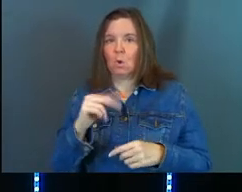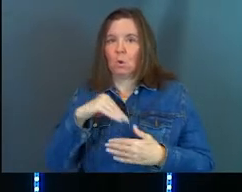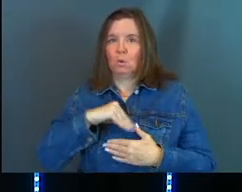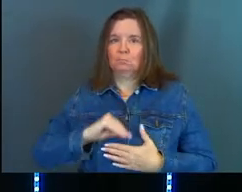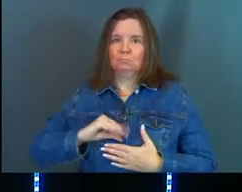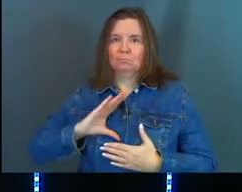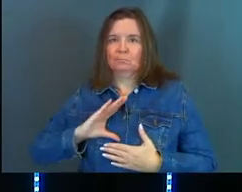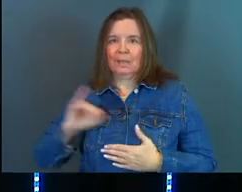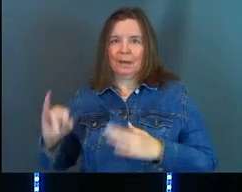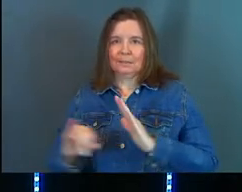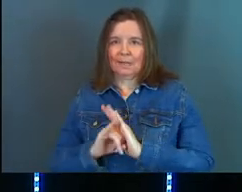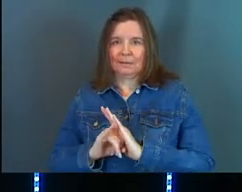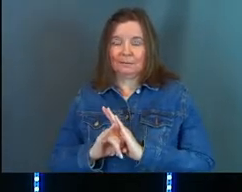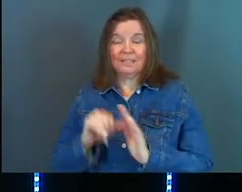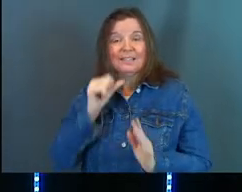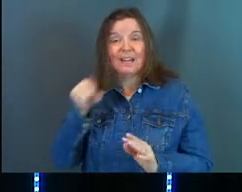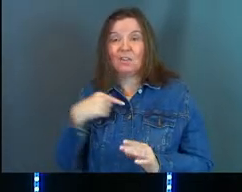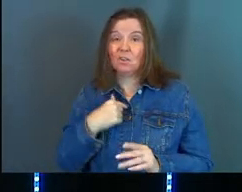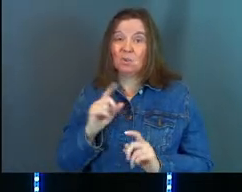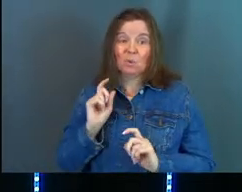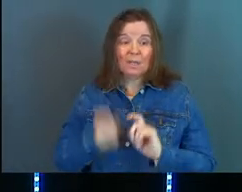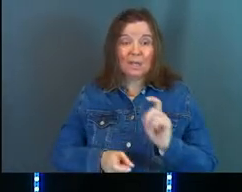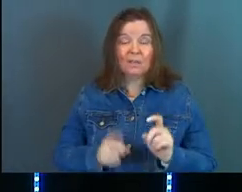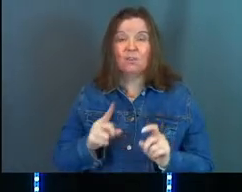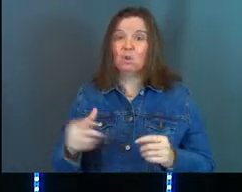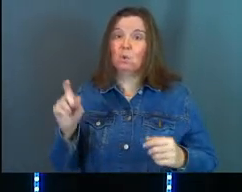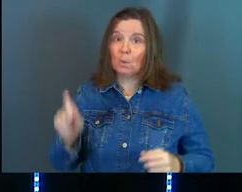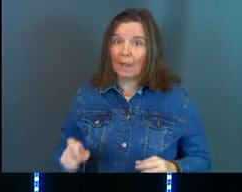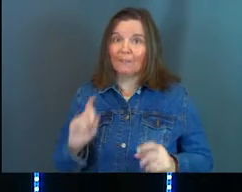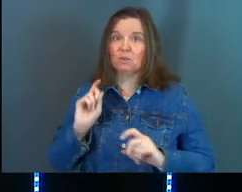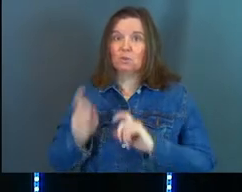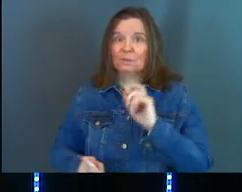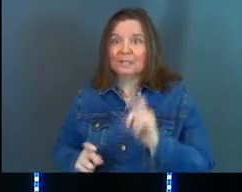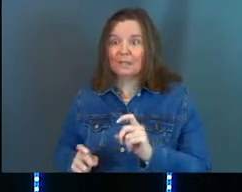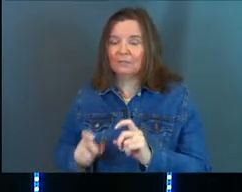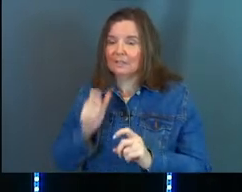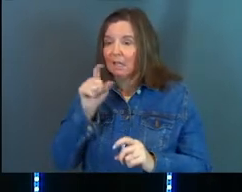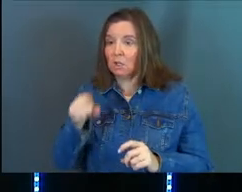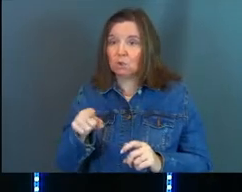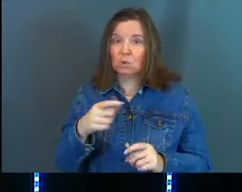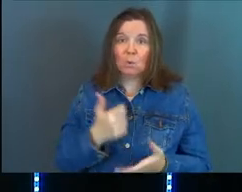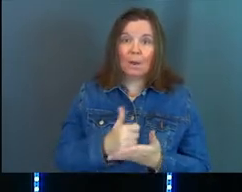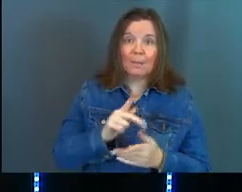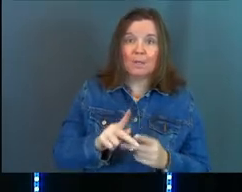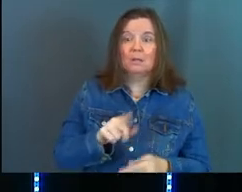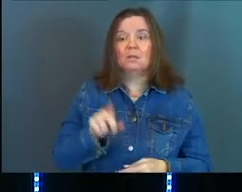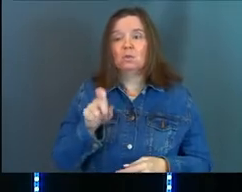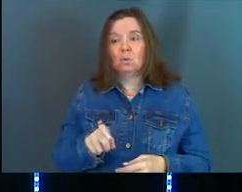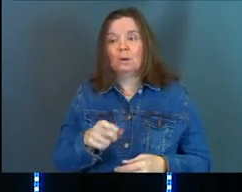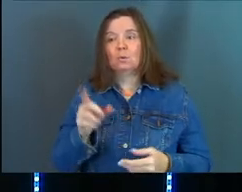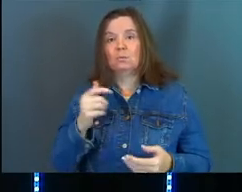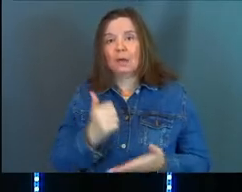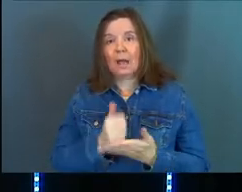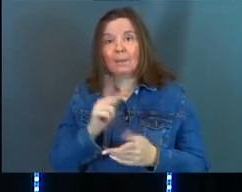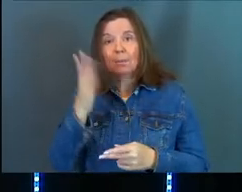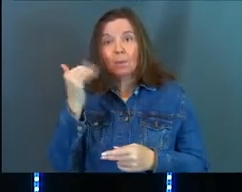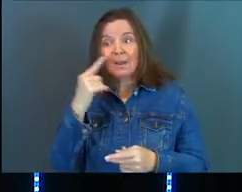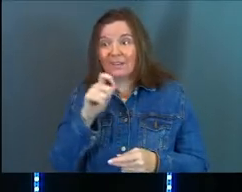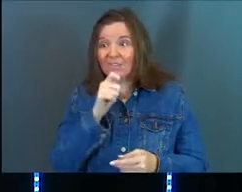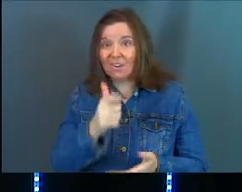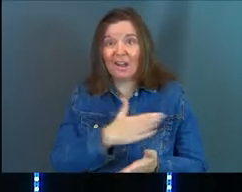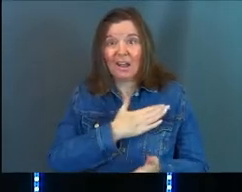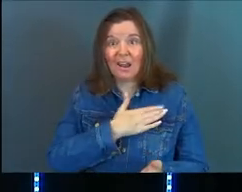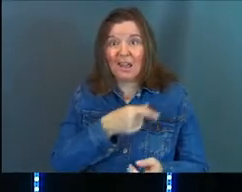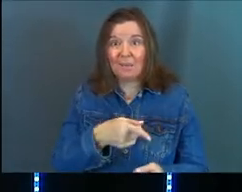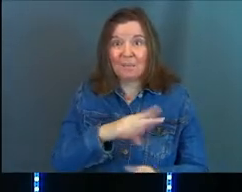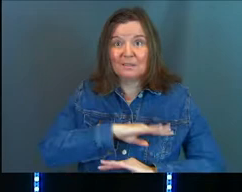and identity. It's not just that you give, it's that you have to give. It's not just that you help people, it's that you help people, and if they're not